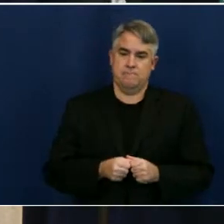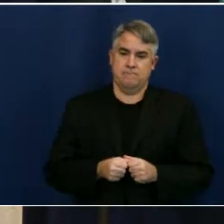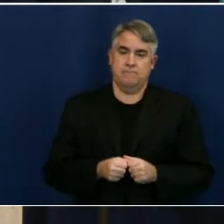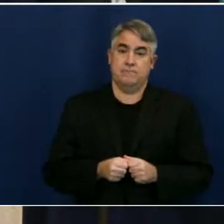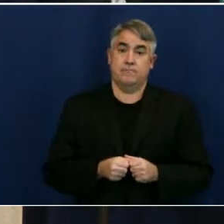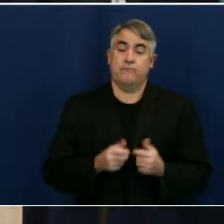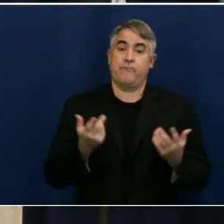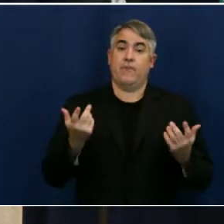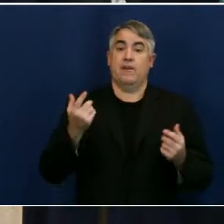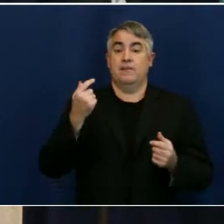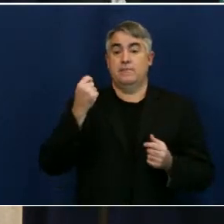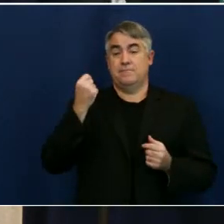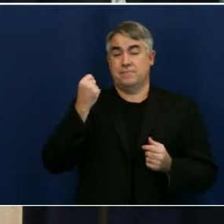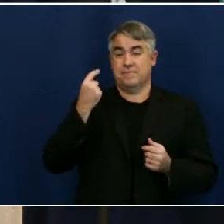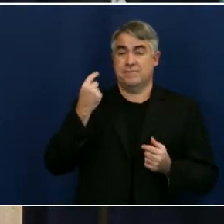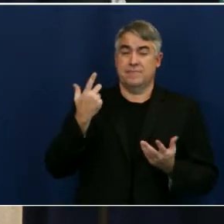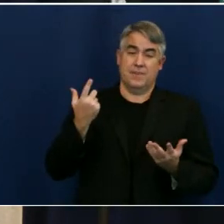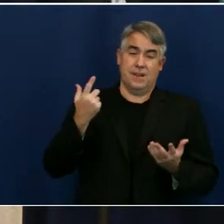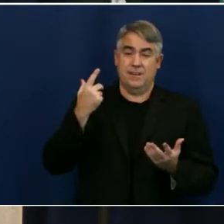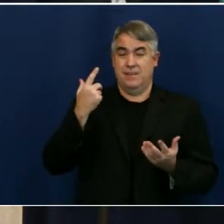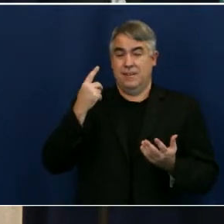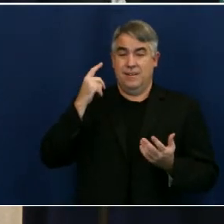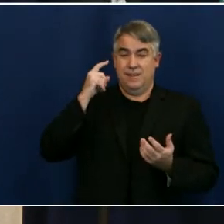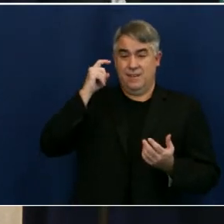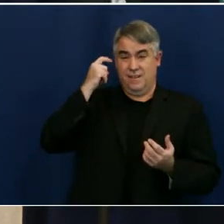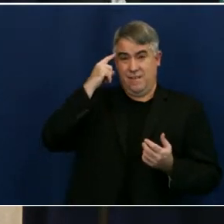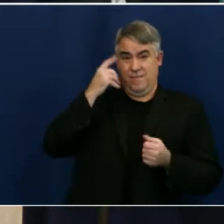horizon, and that are the new strain,